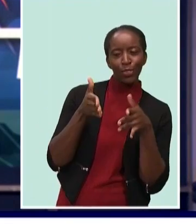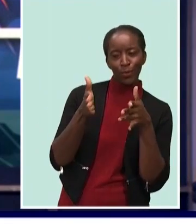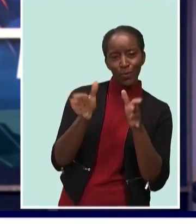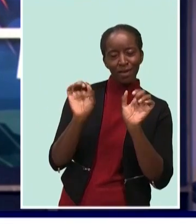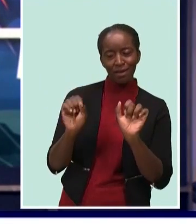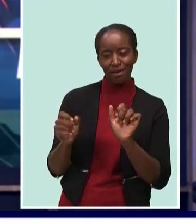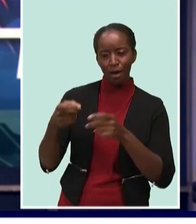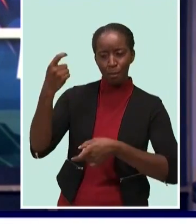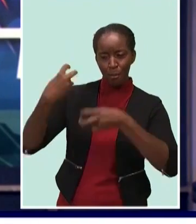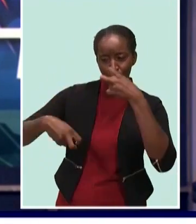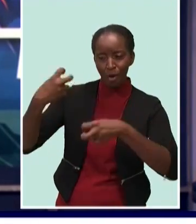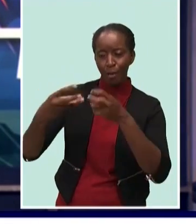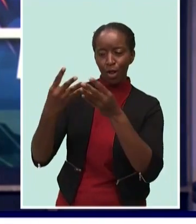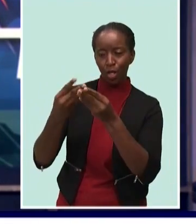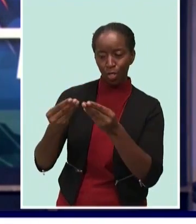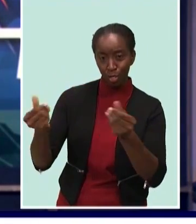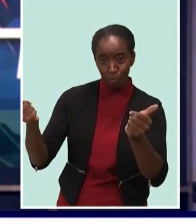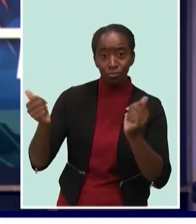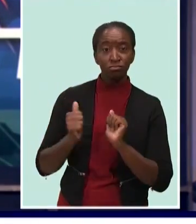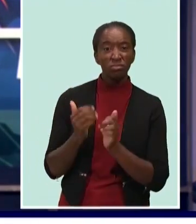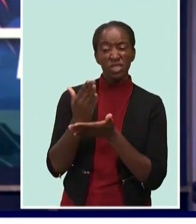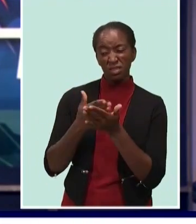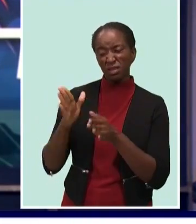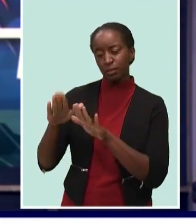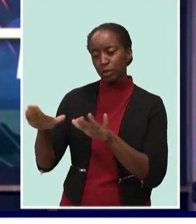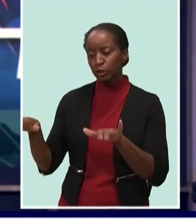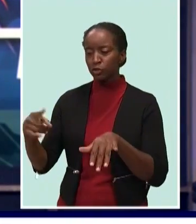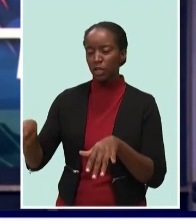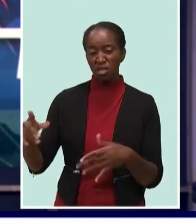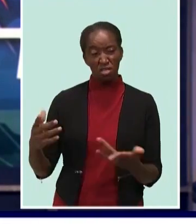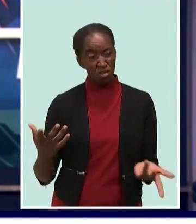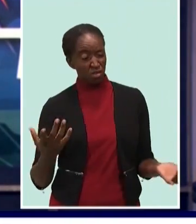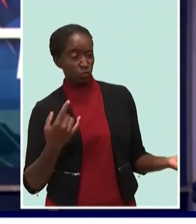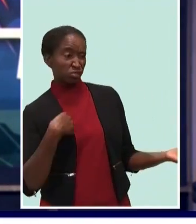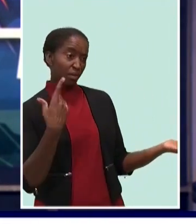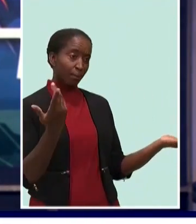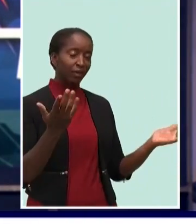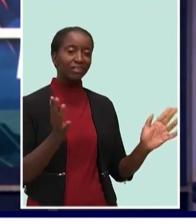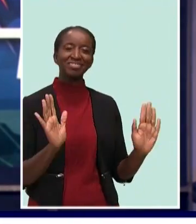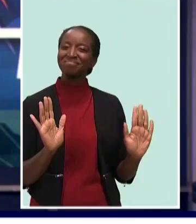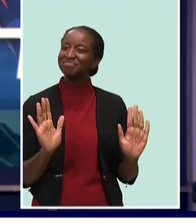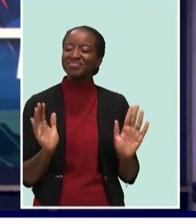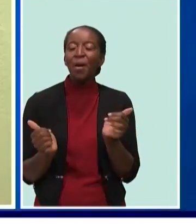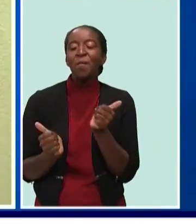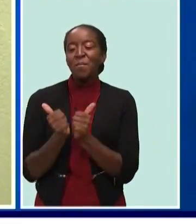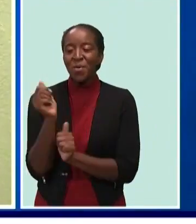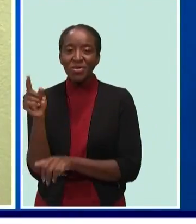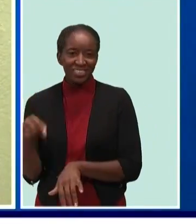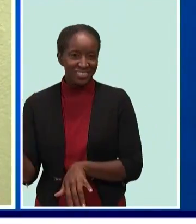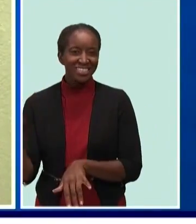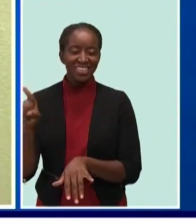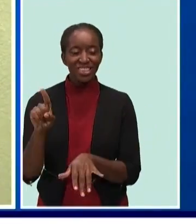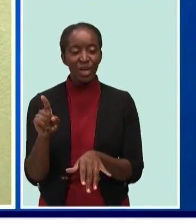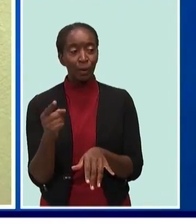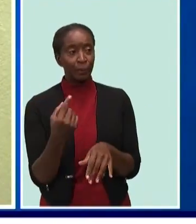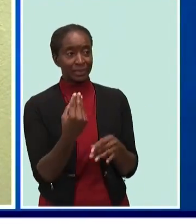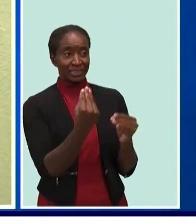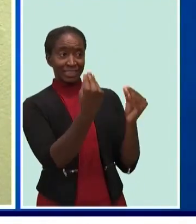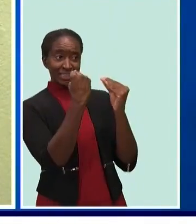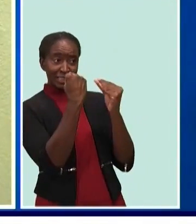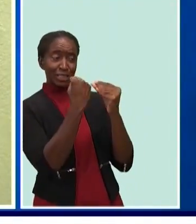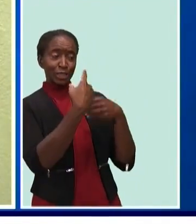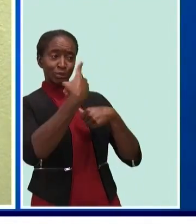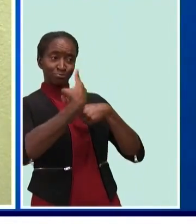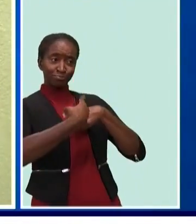are happy to have someone point out the difference between right and wrong. And so we talk about give back, Operation Give